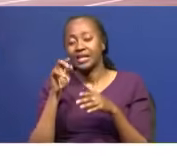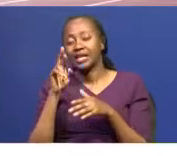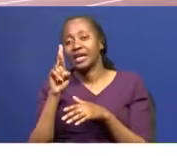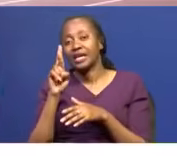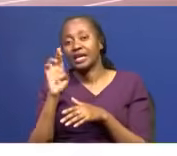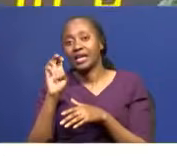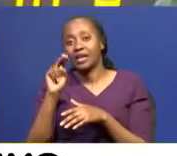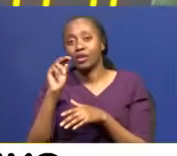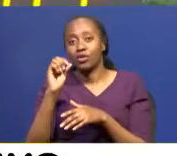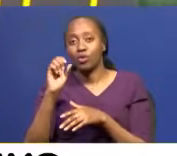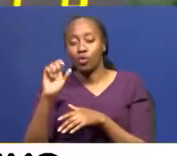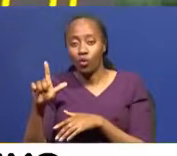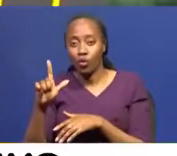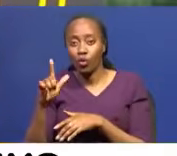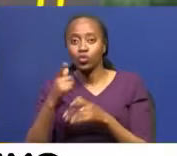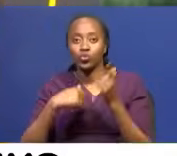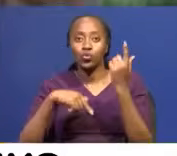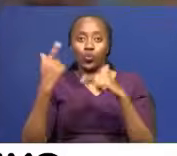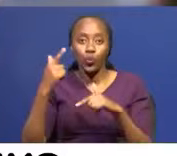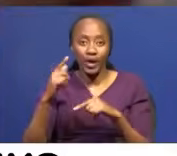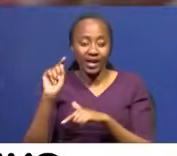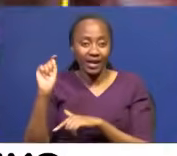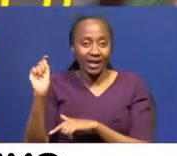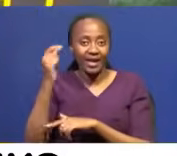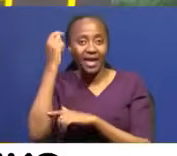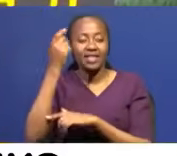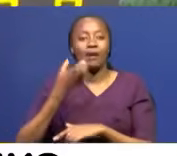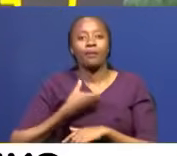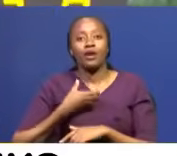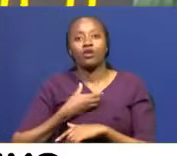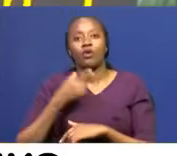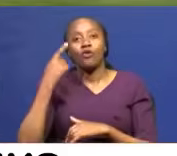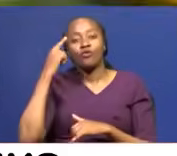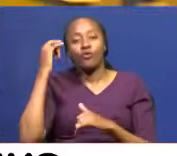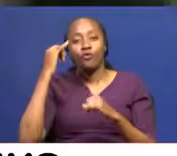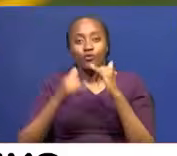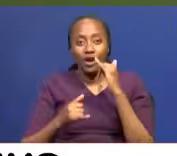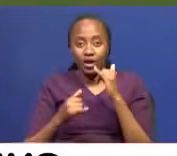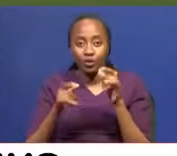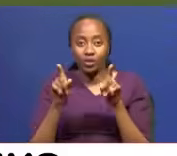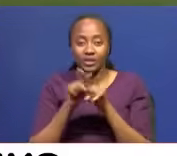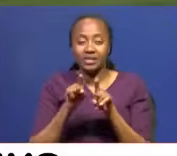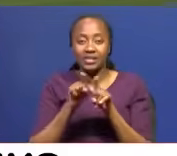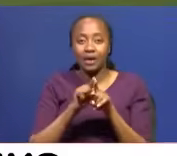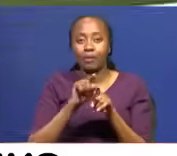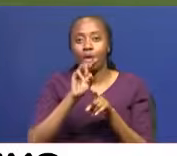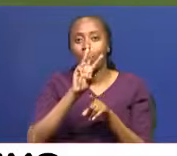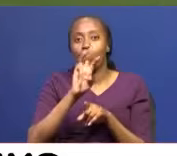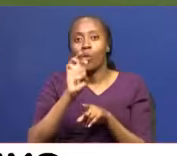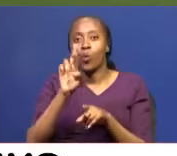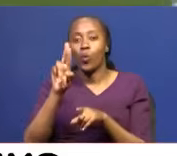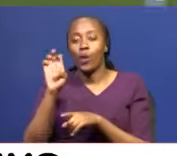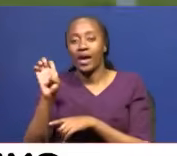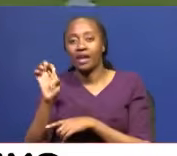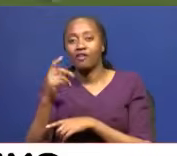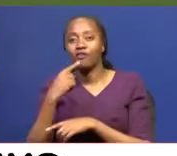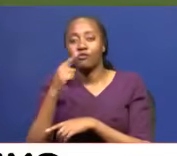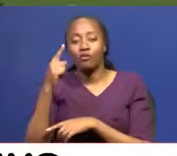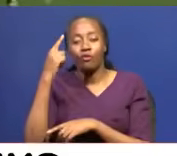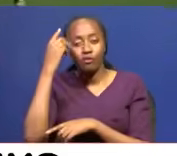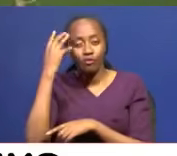Cheruiyot will be out to win Kenya medals in the 1,500 meters finals. Wiseman Were will take to the field in the 400 meters